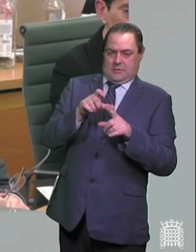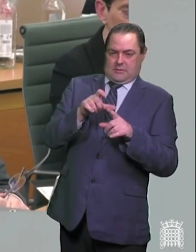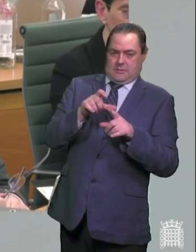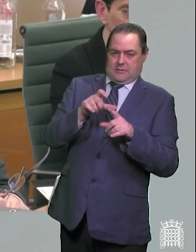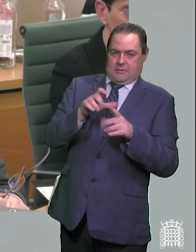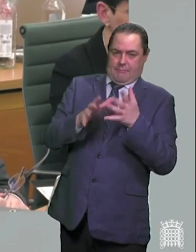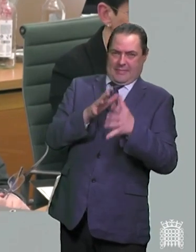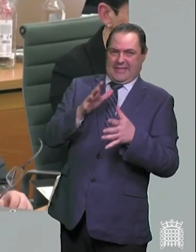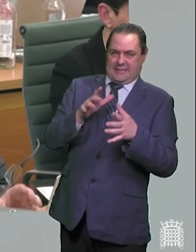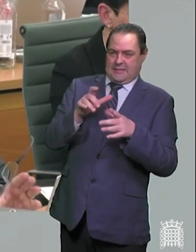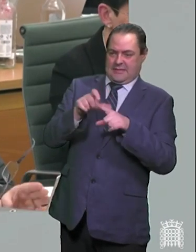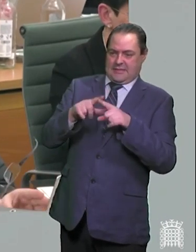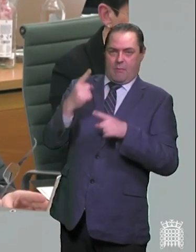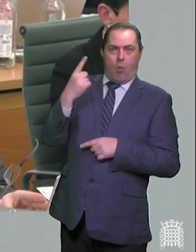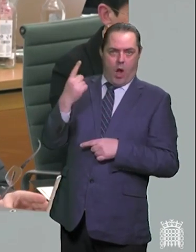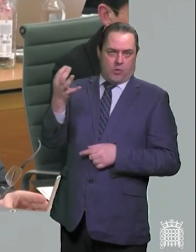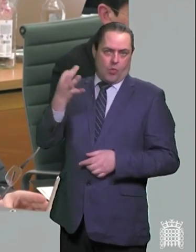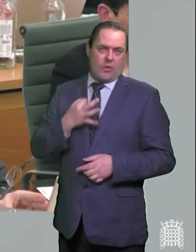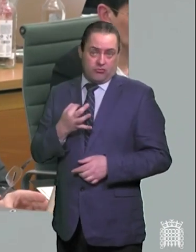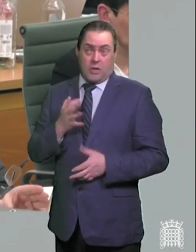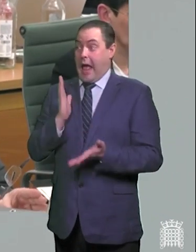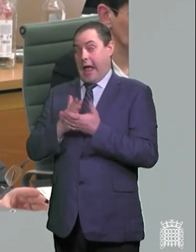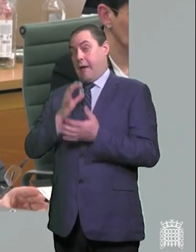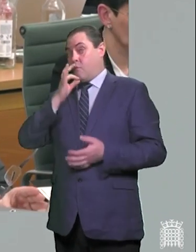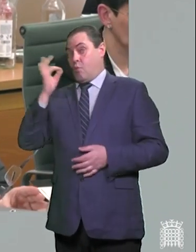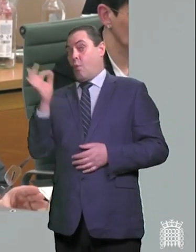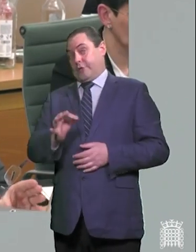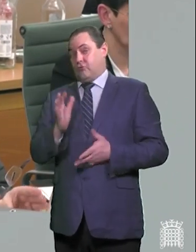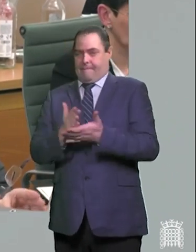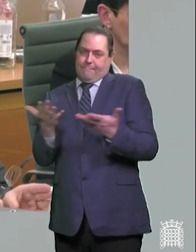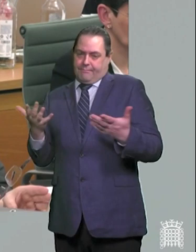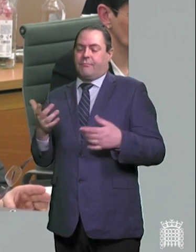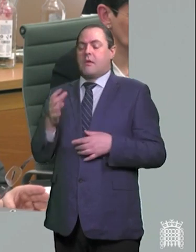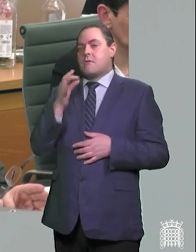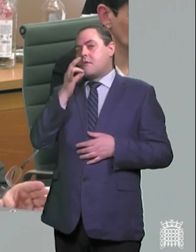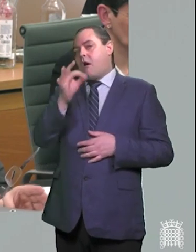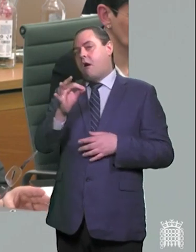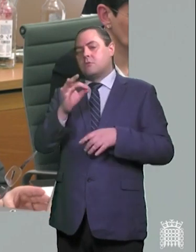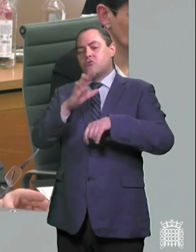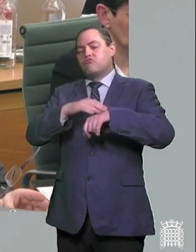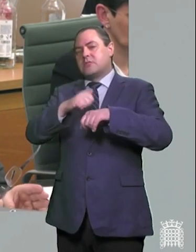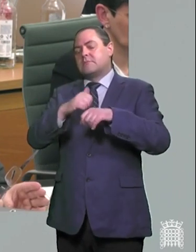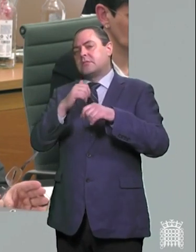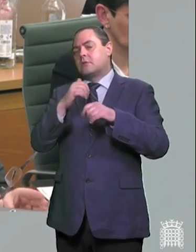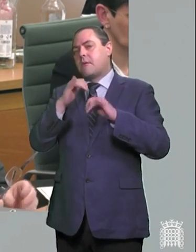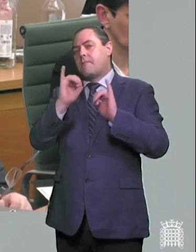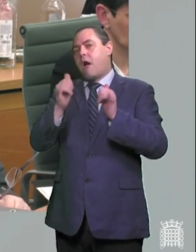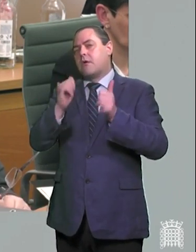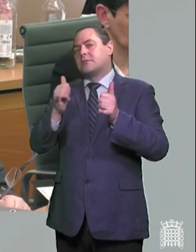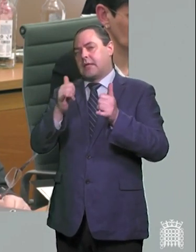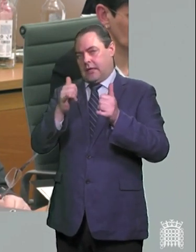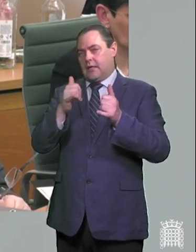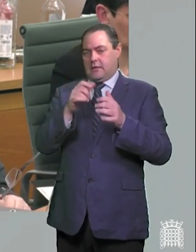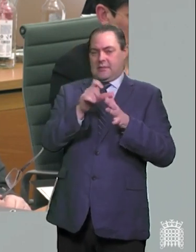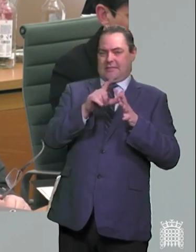1st of December. And sure enough, you were asked whether a Christmas party was held in number 10 on the